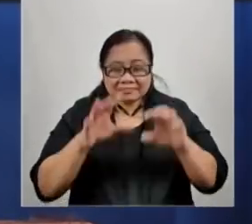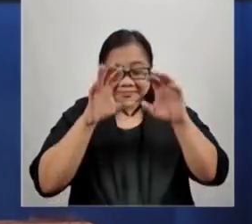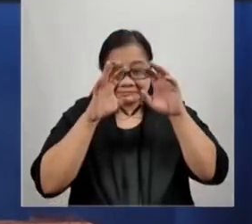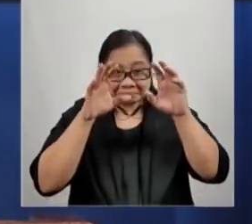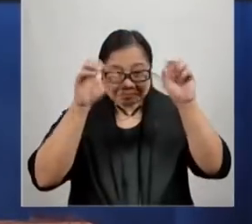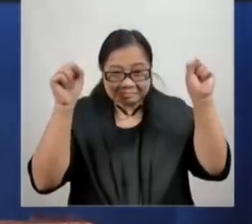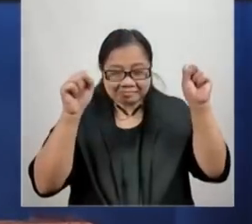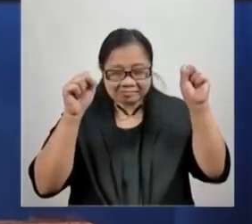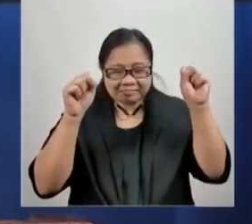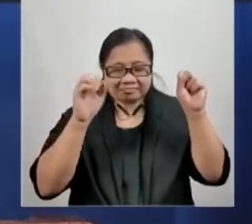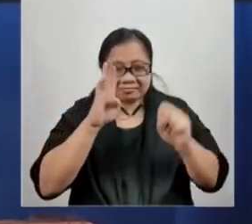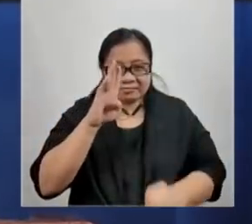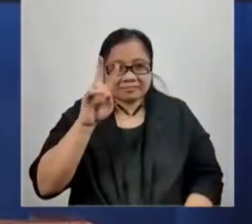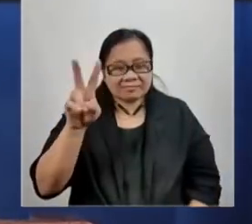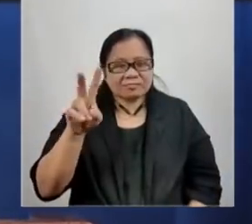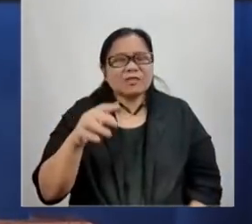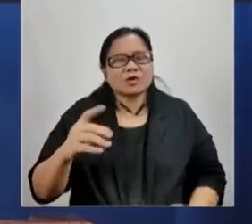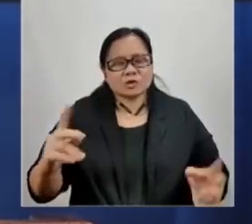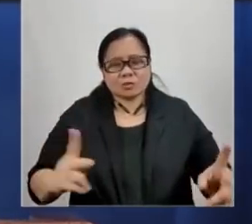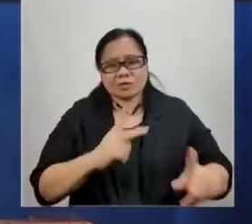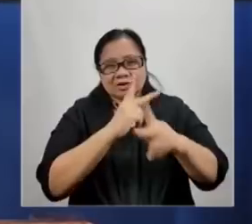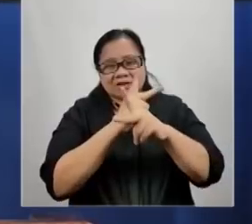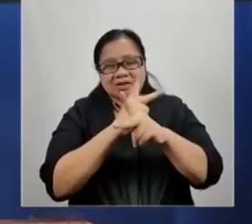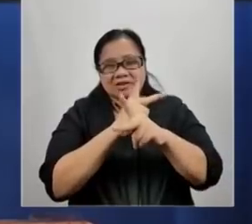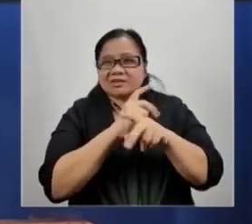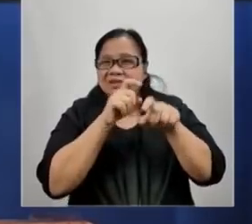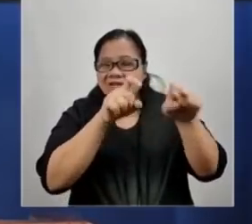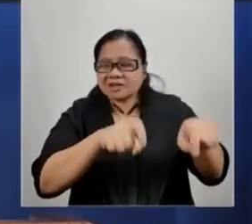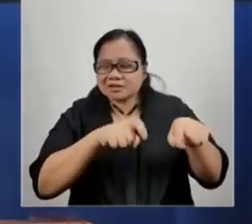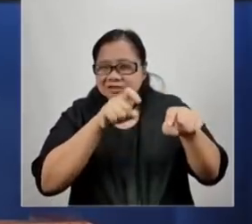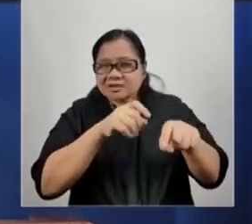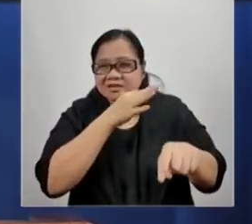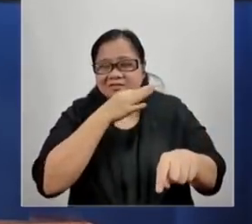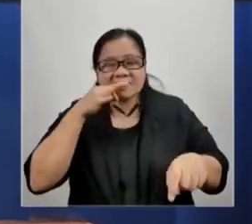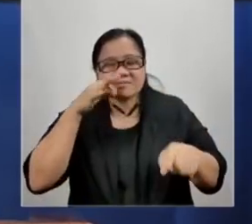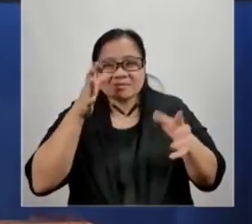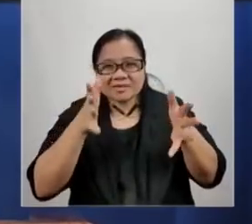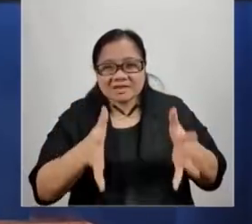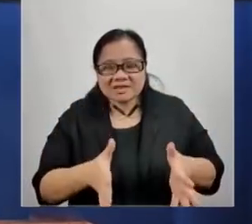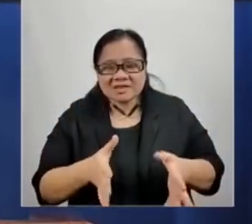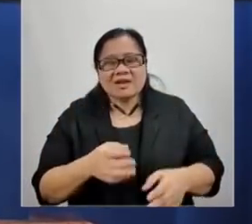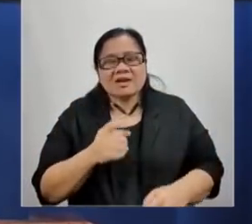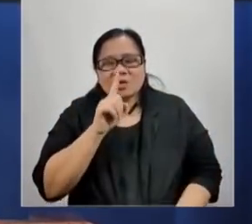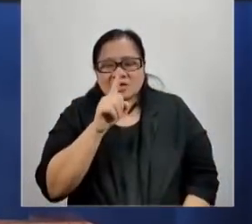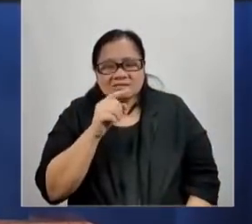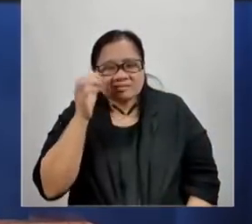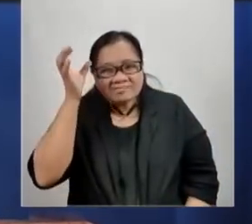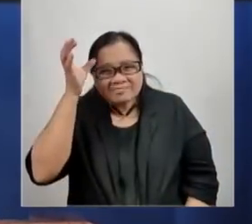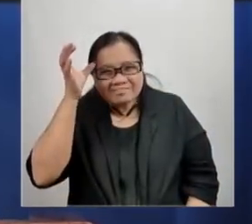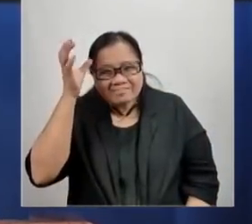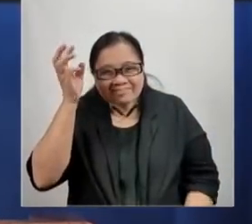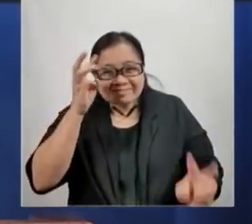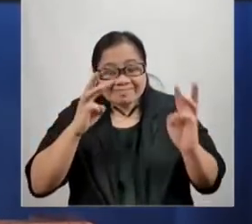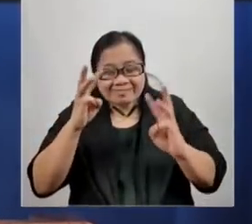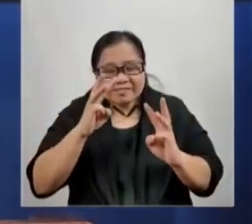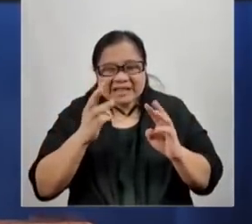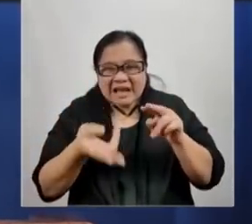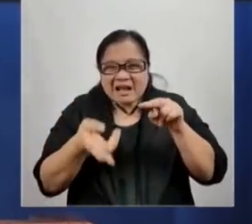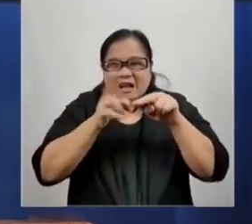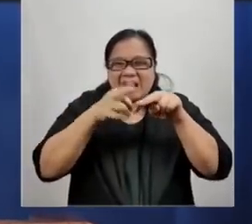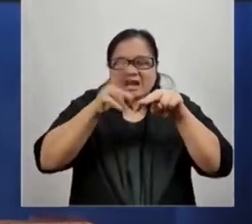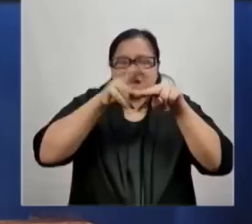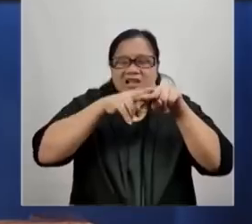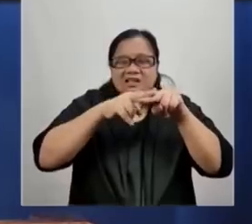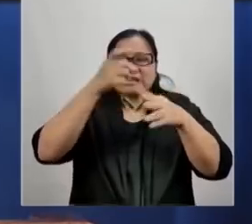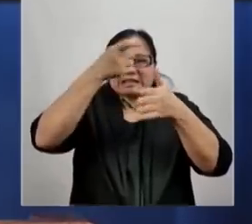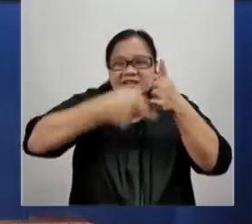our agricultural industries, our agriculture. And part of the concerns of our farmers are the prices of fertilizer. So this